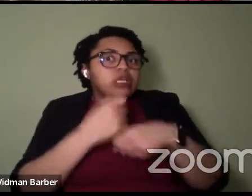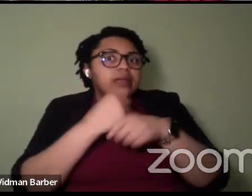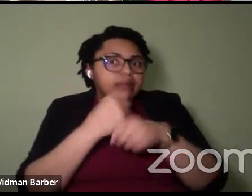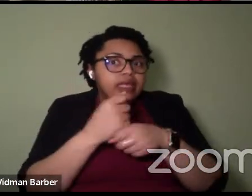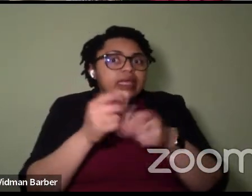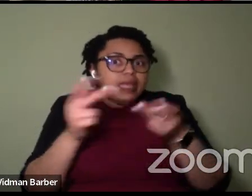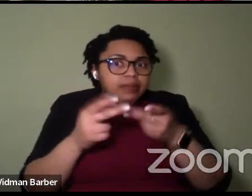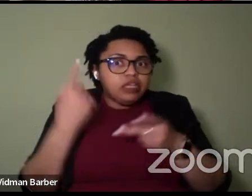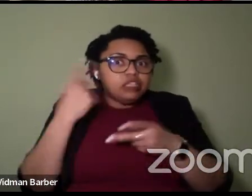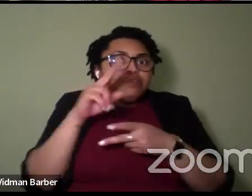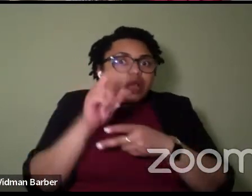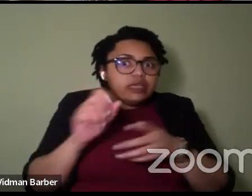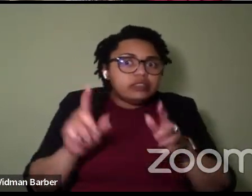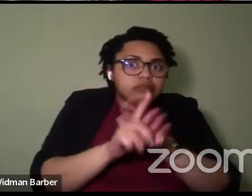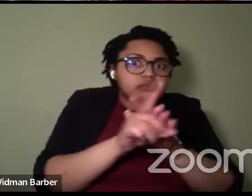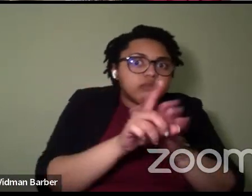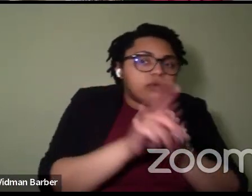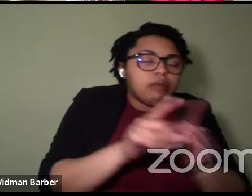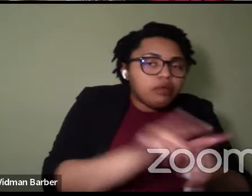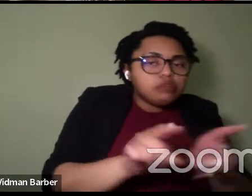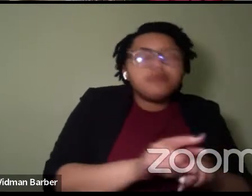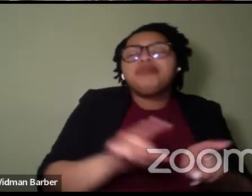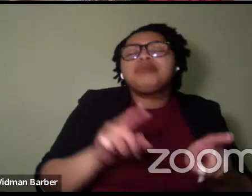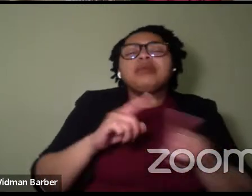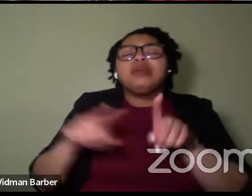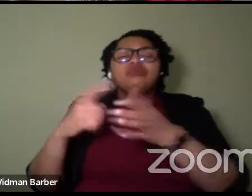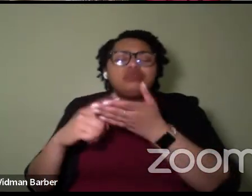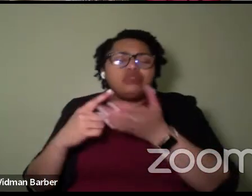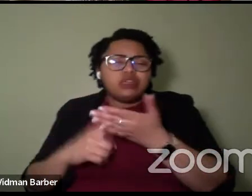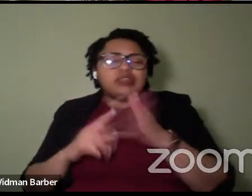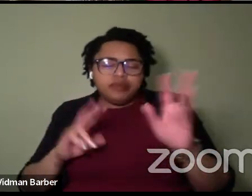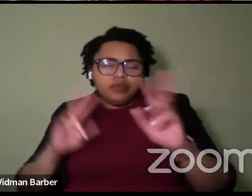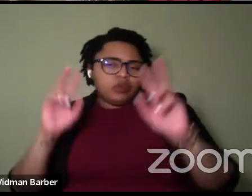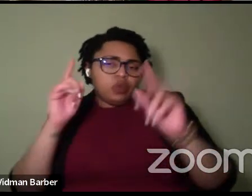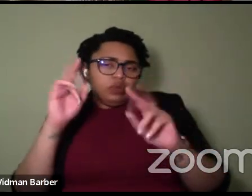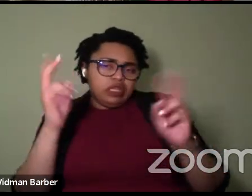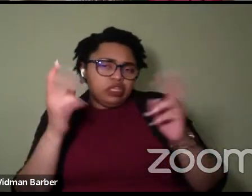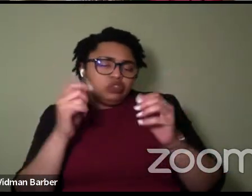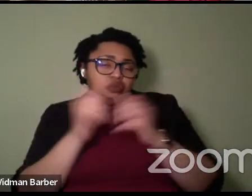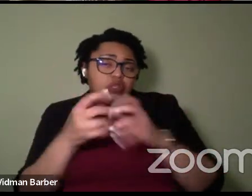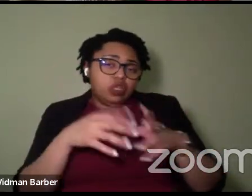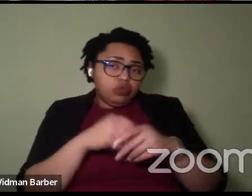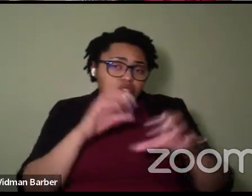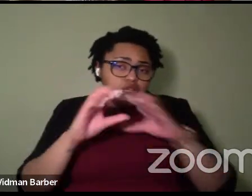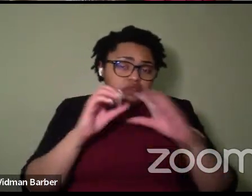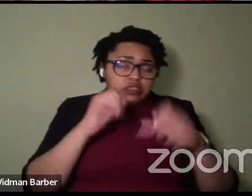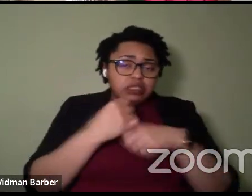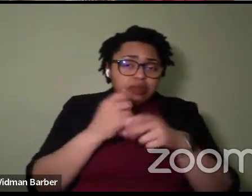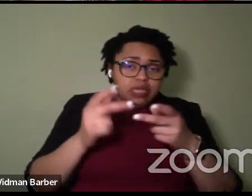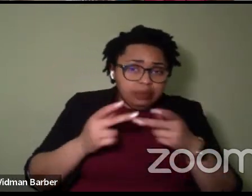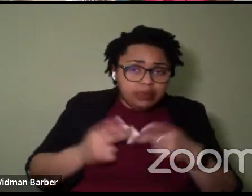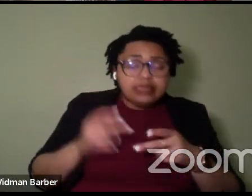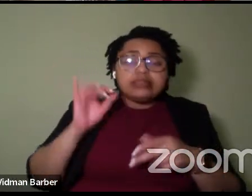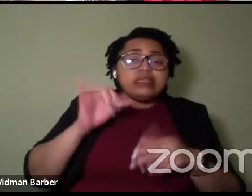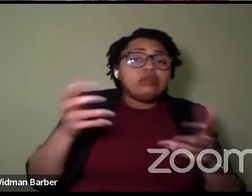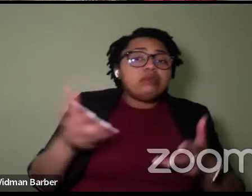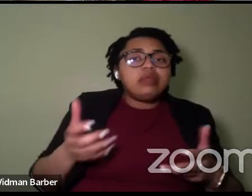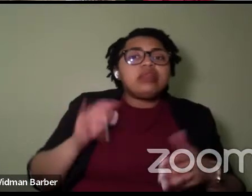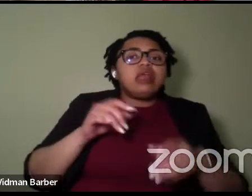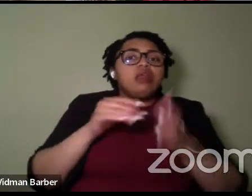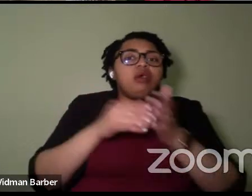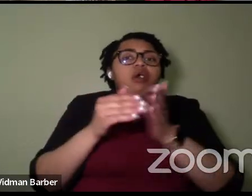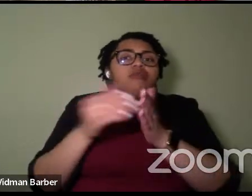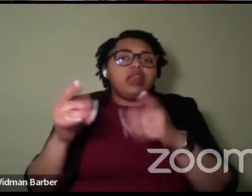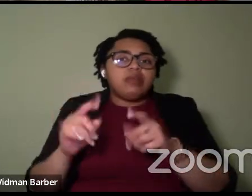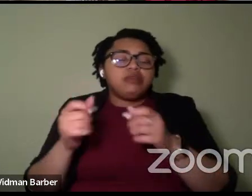us. Because when you talk about, one of my issues with the inclusion conversation and making space is that often happens from people thinking